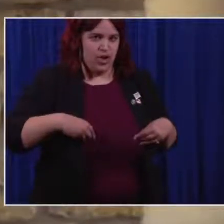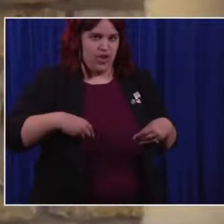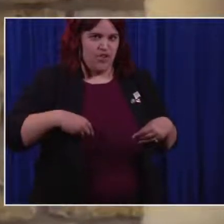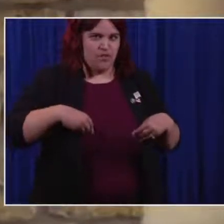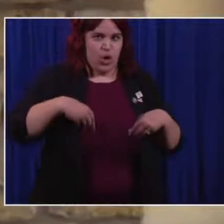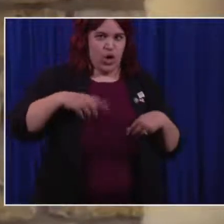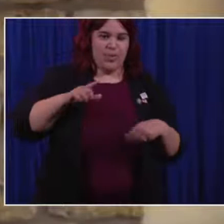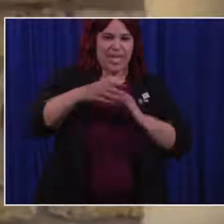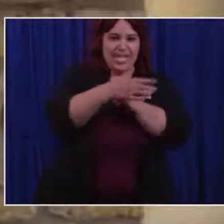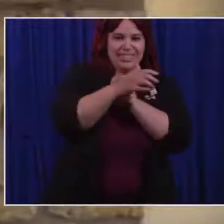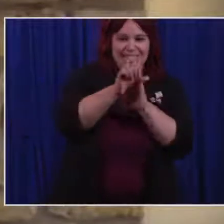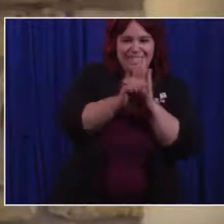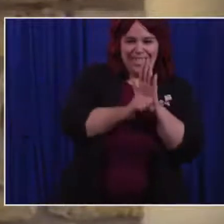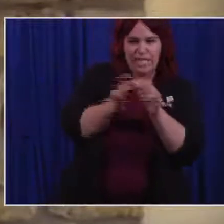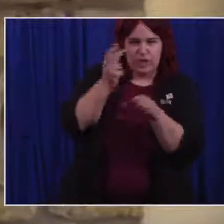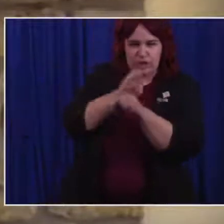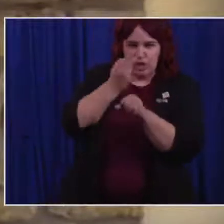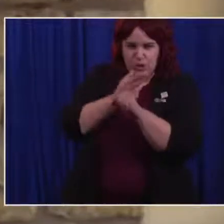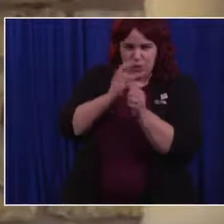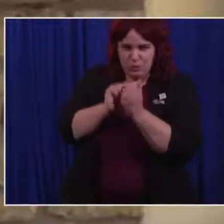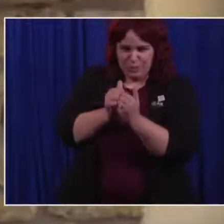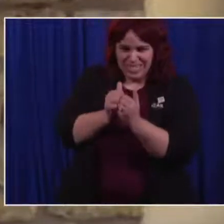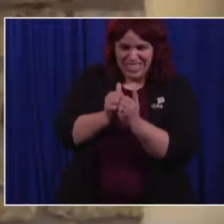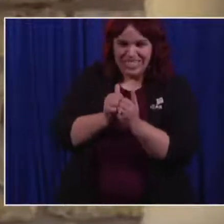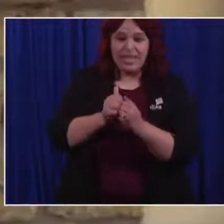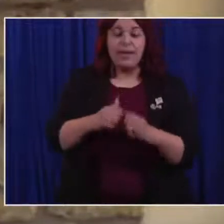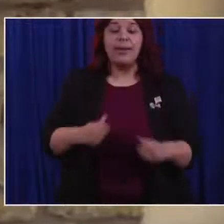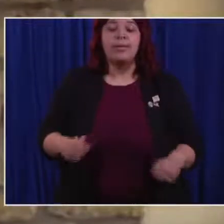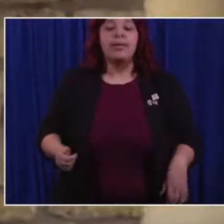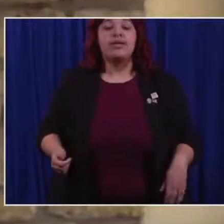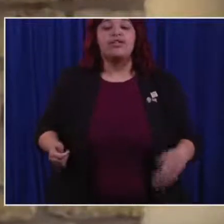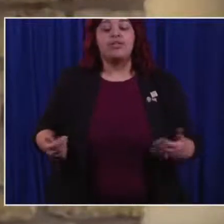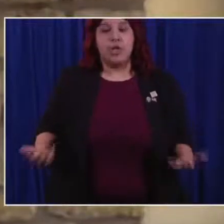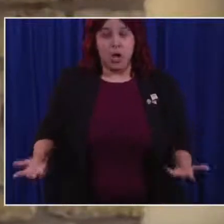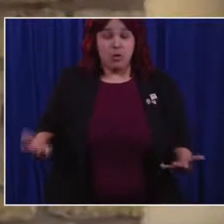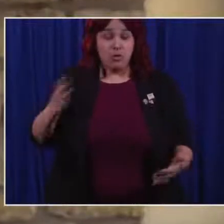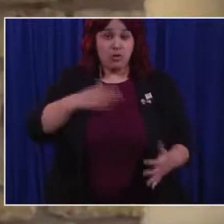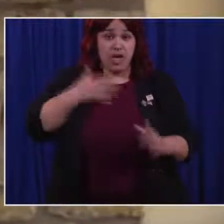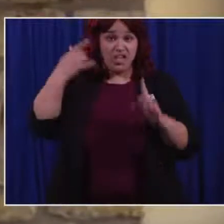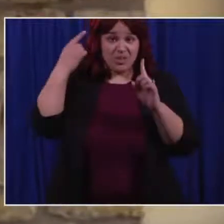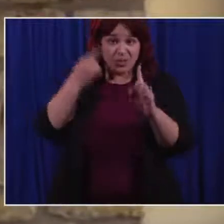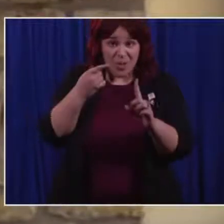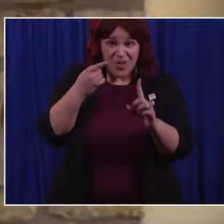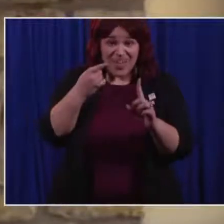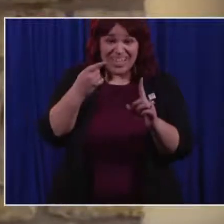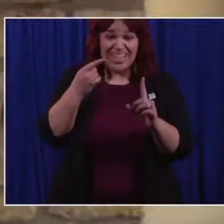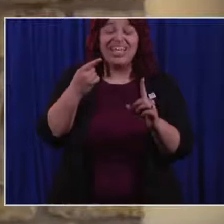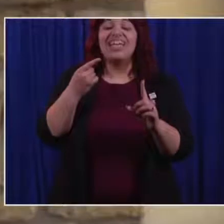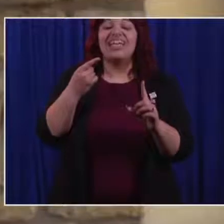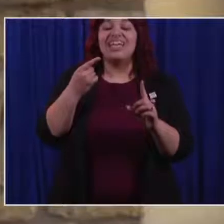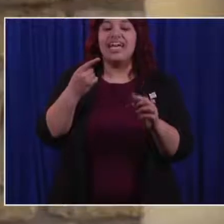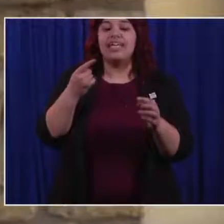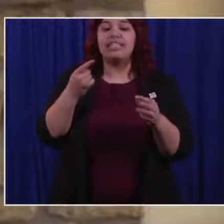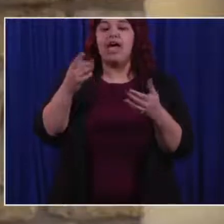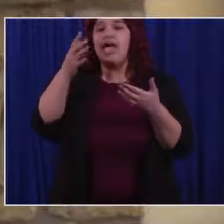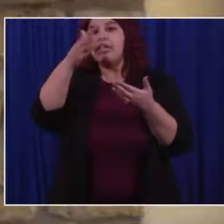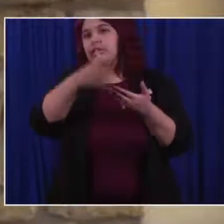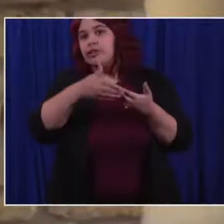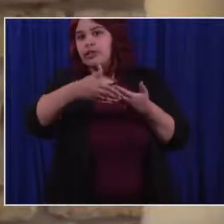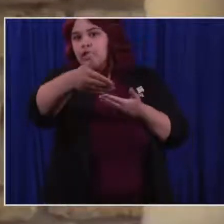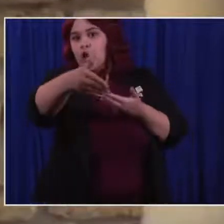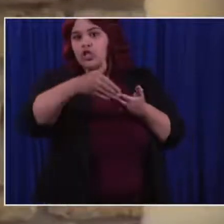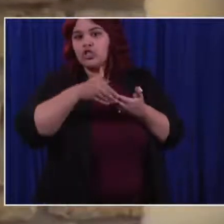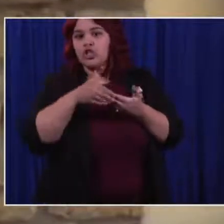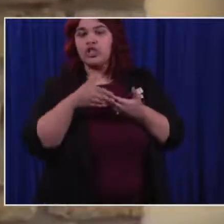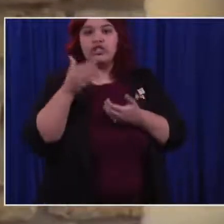an opportunity for us to fix some long-term challenges that we face. And certainly